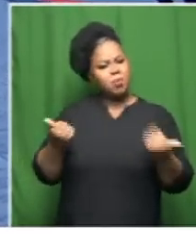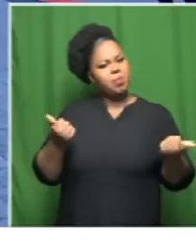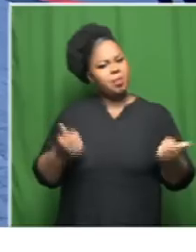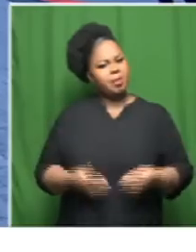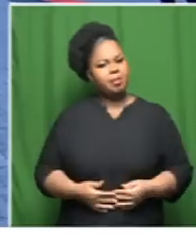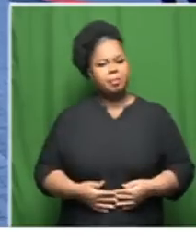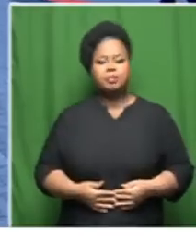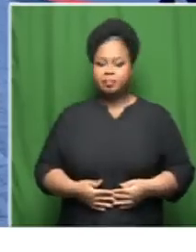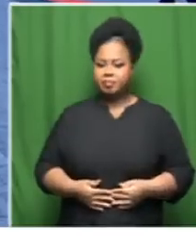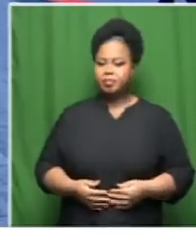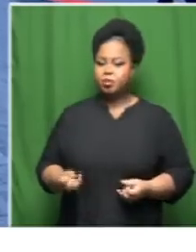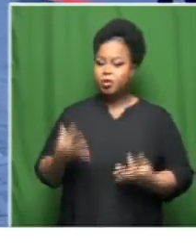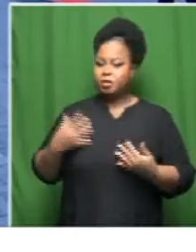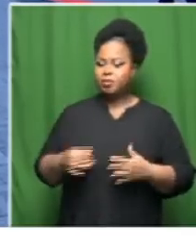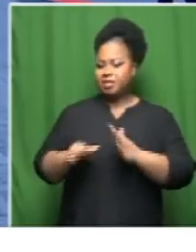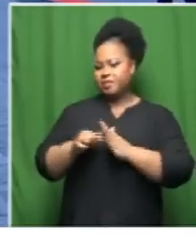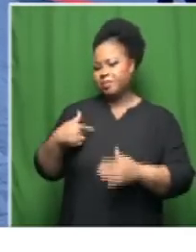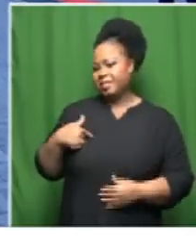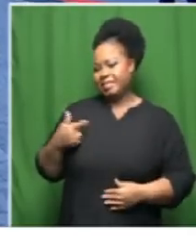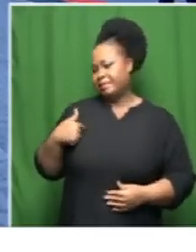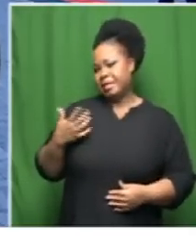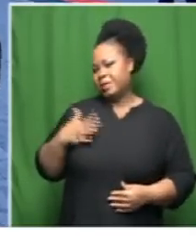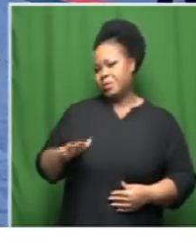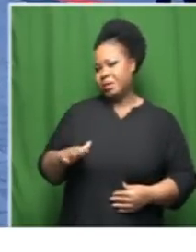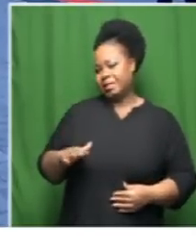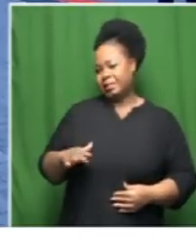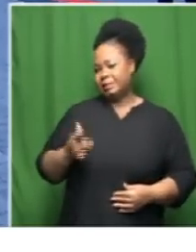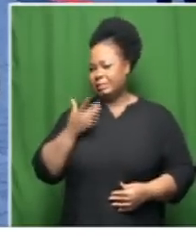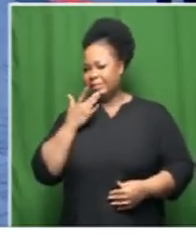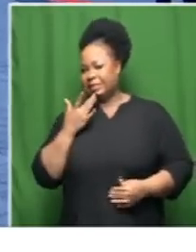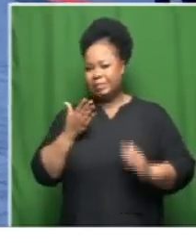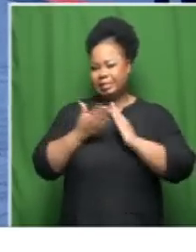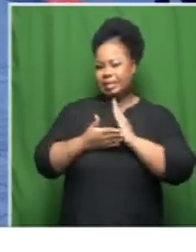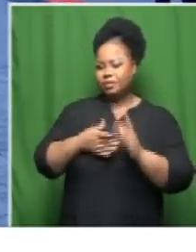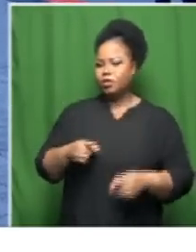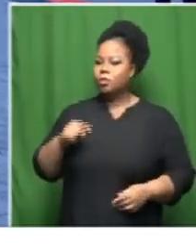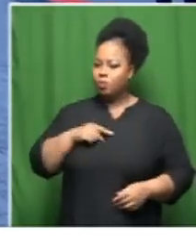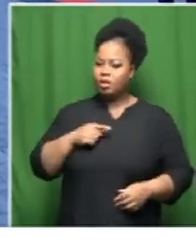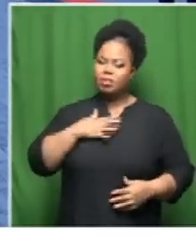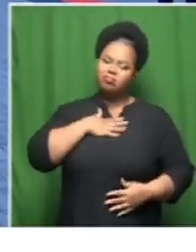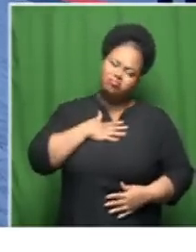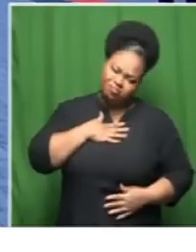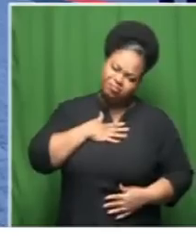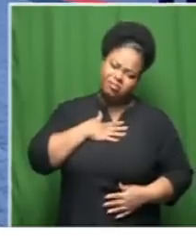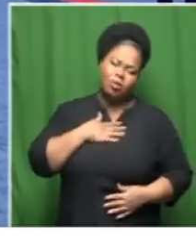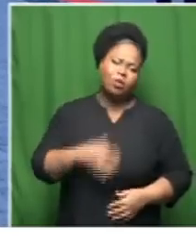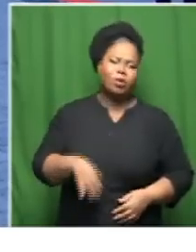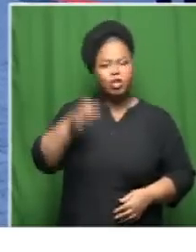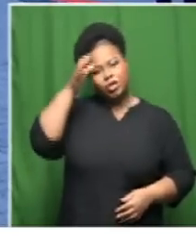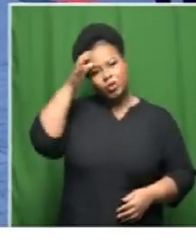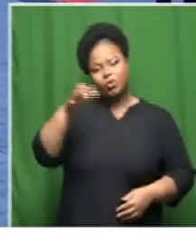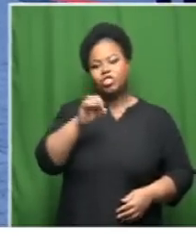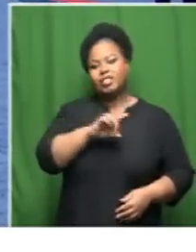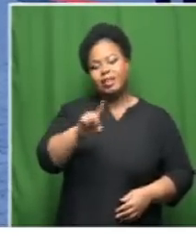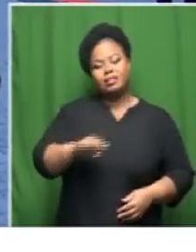done. Most importantly for me, I mean, I don't want to choose sides. I think for me, my heart goes out to Coach Desiree. She has earned